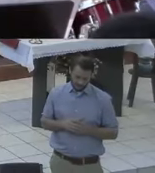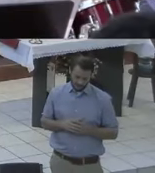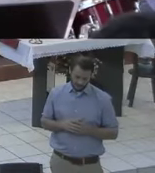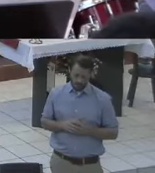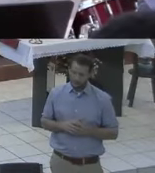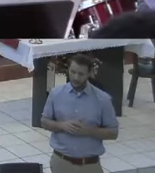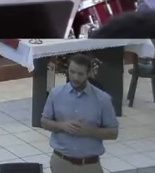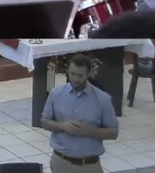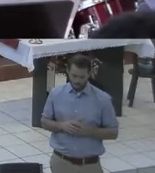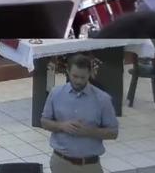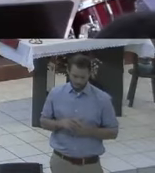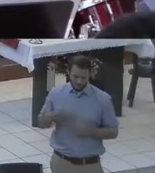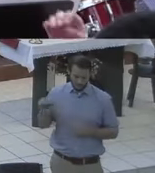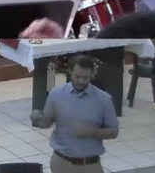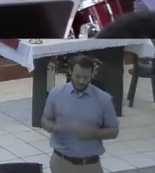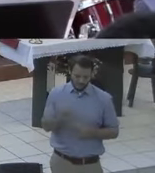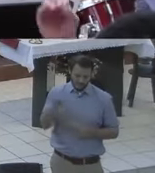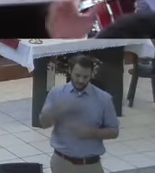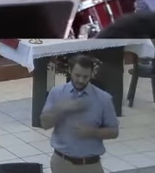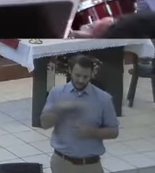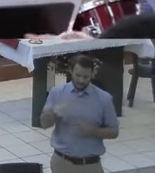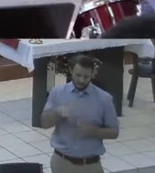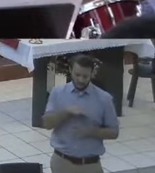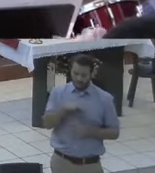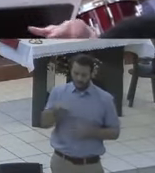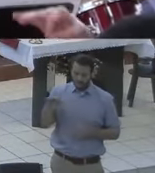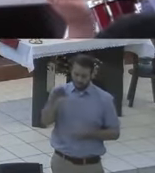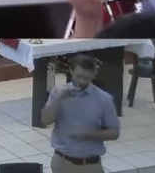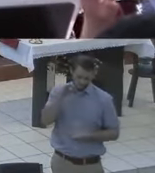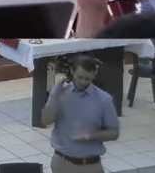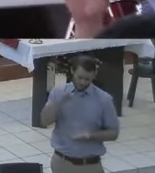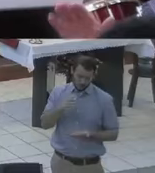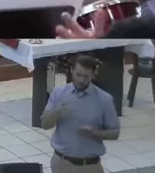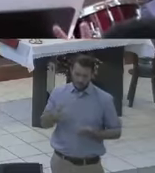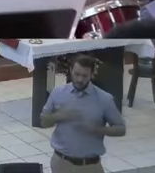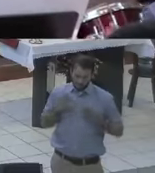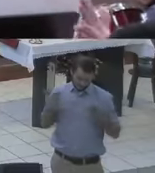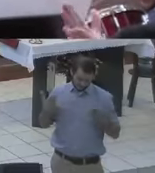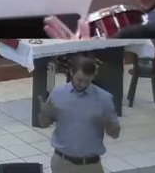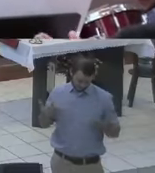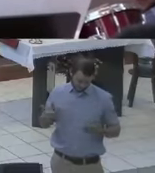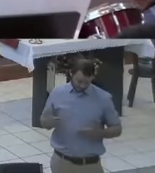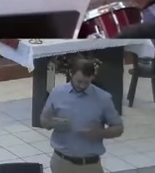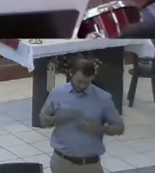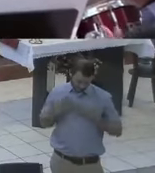worship you, O my soul,